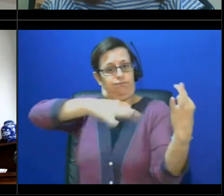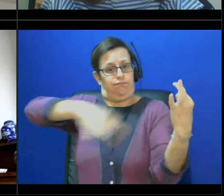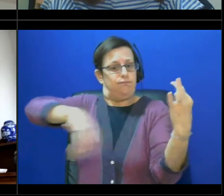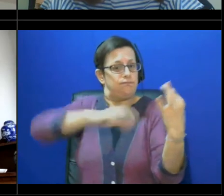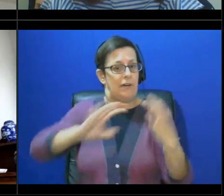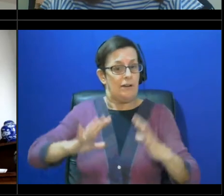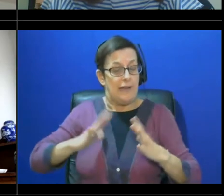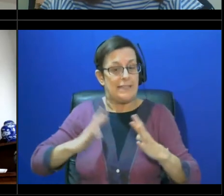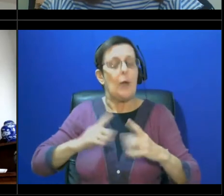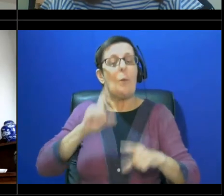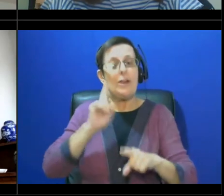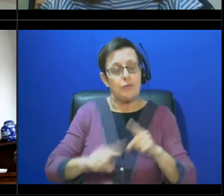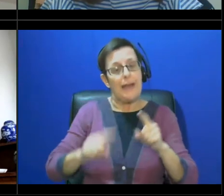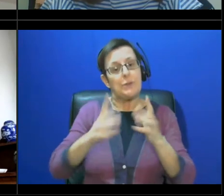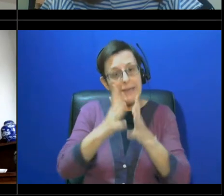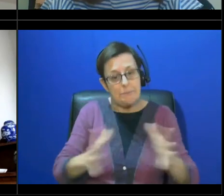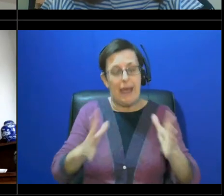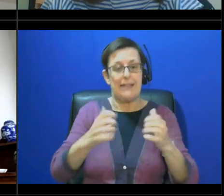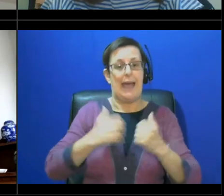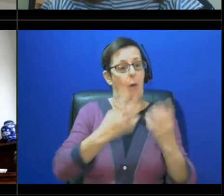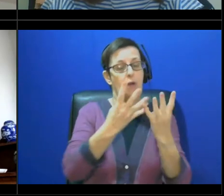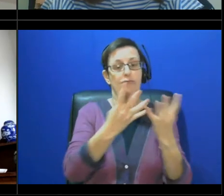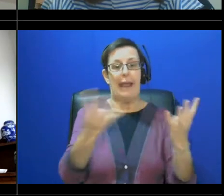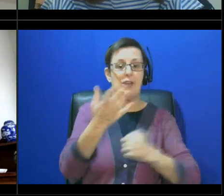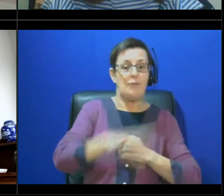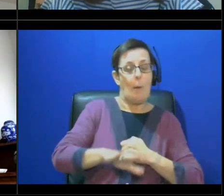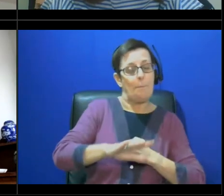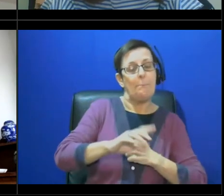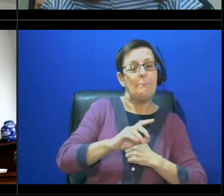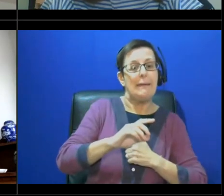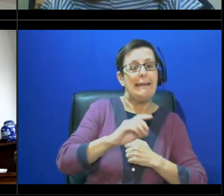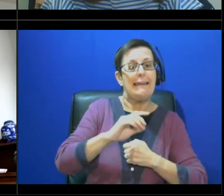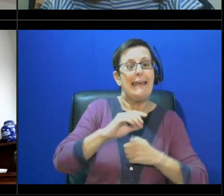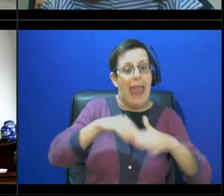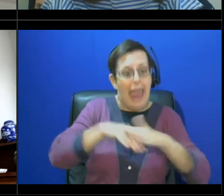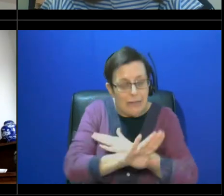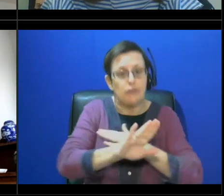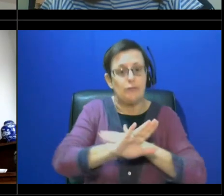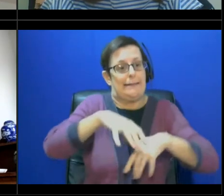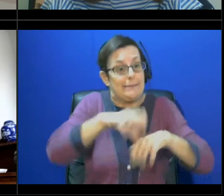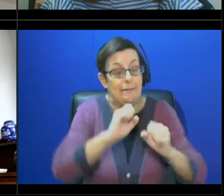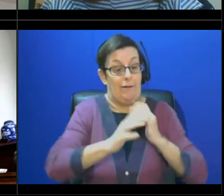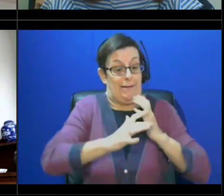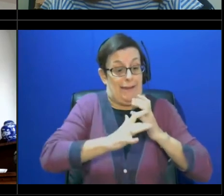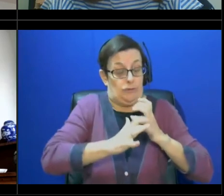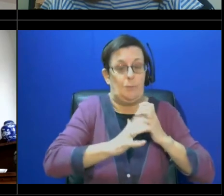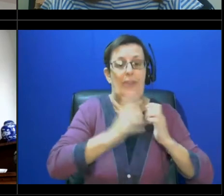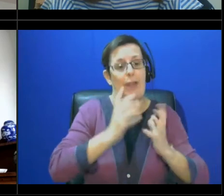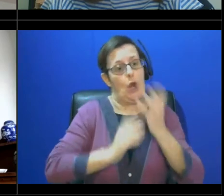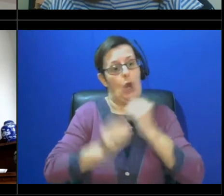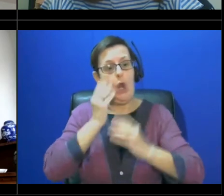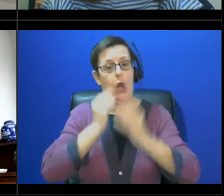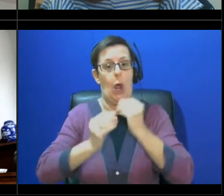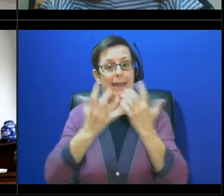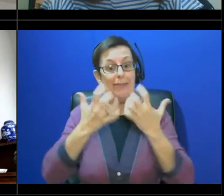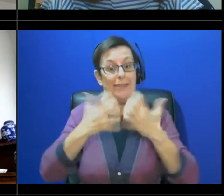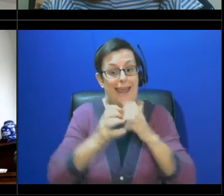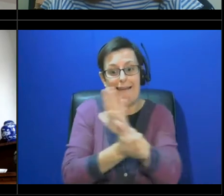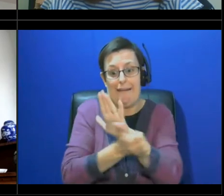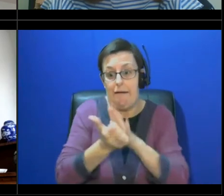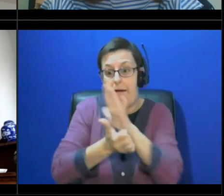trying to expand their range so that people can have that starter instrument, but having learnt the technique, it then applies to